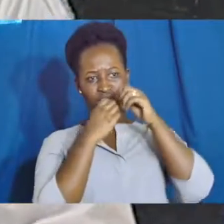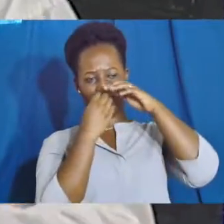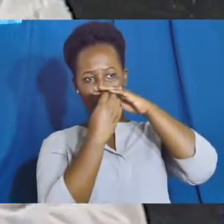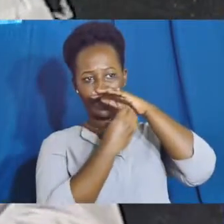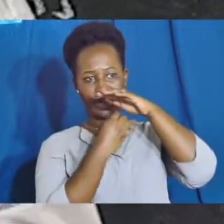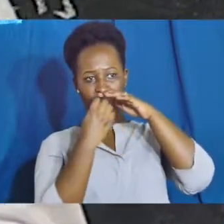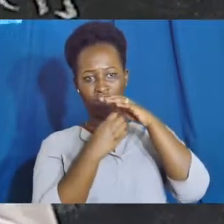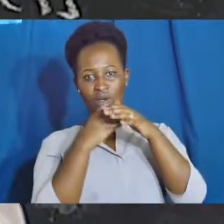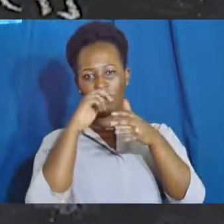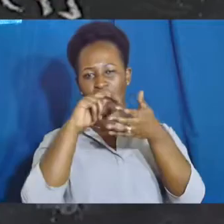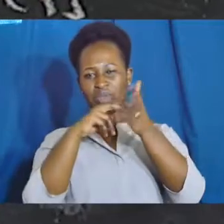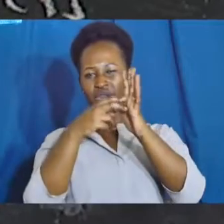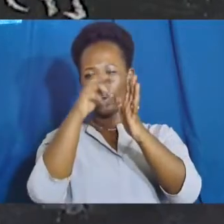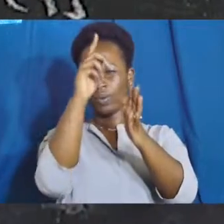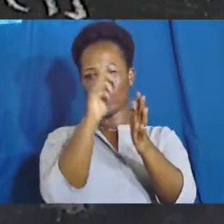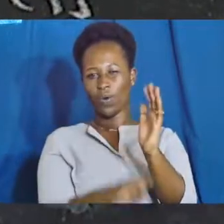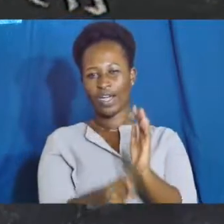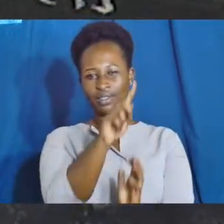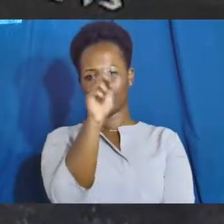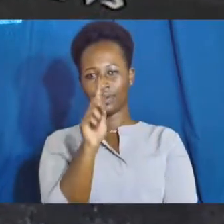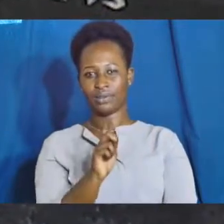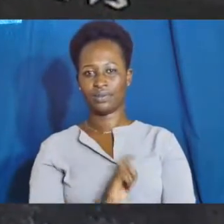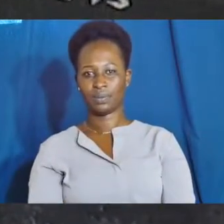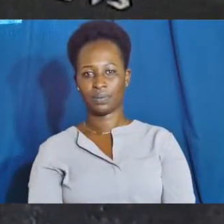environment, what do we mean?